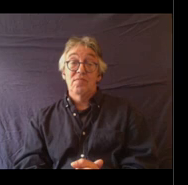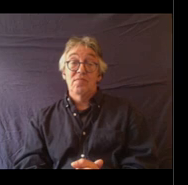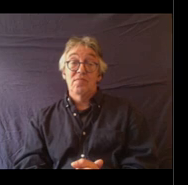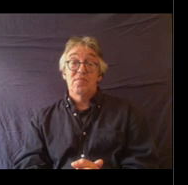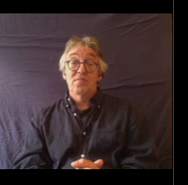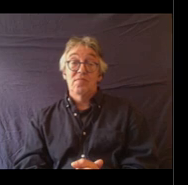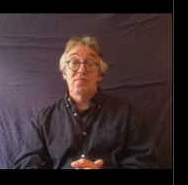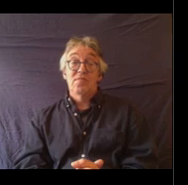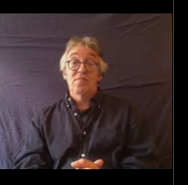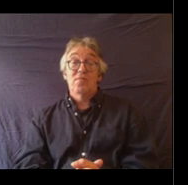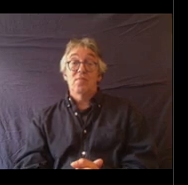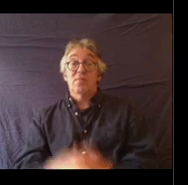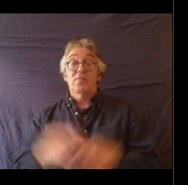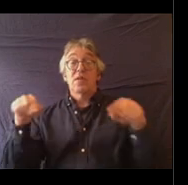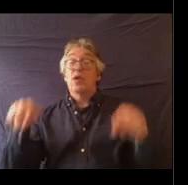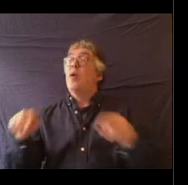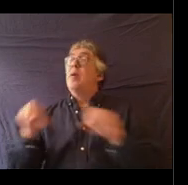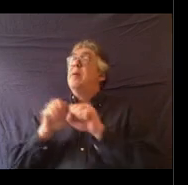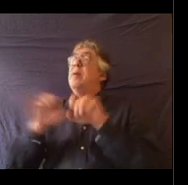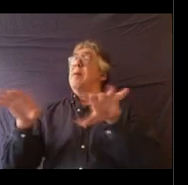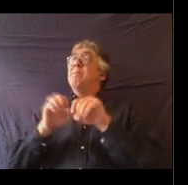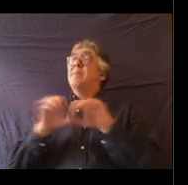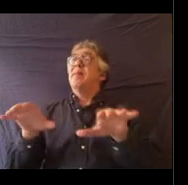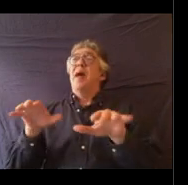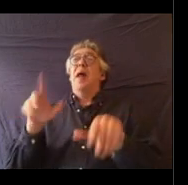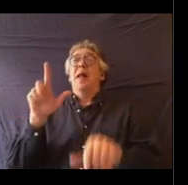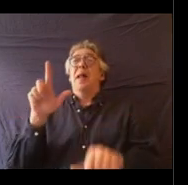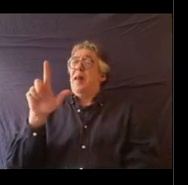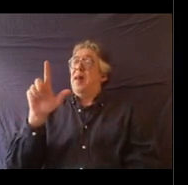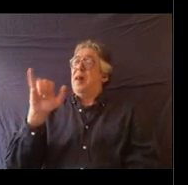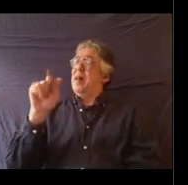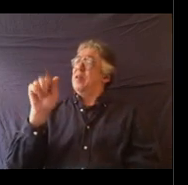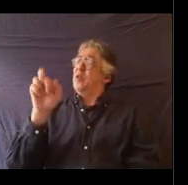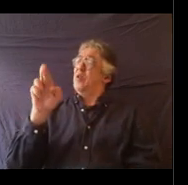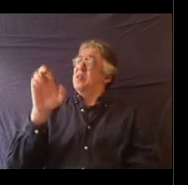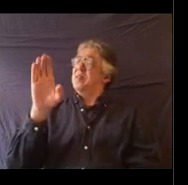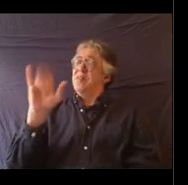afterwards. So here, media literacy, what is